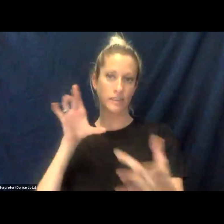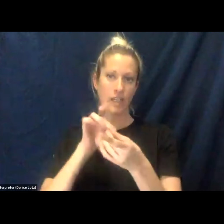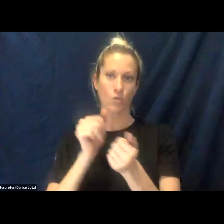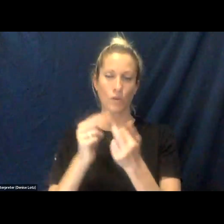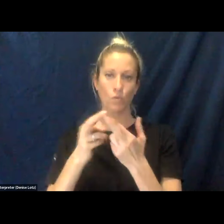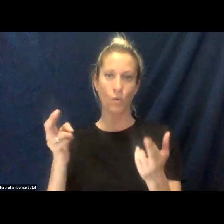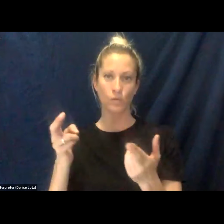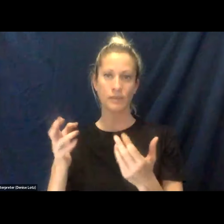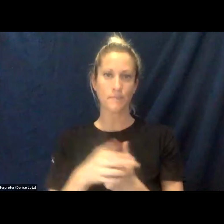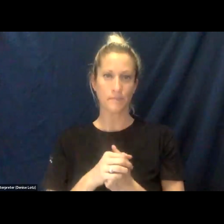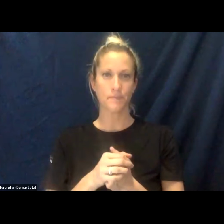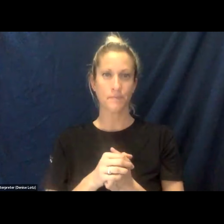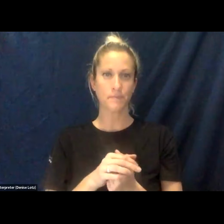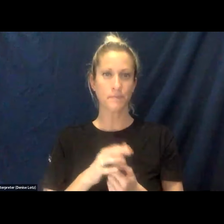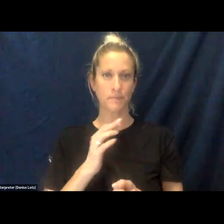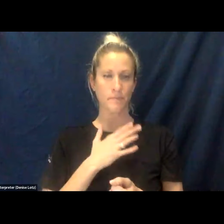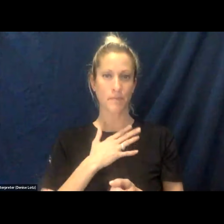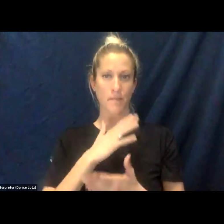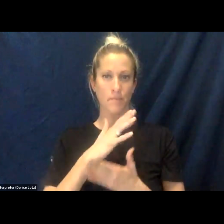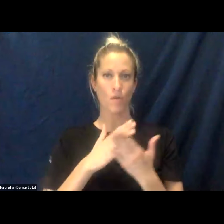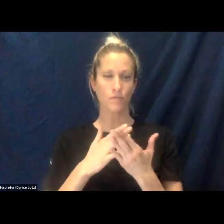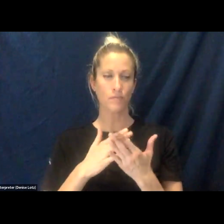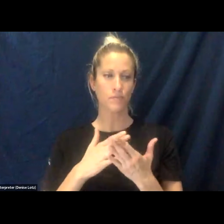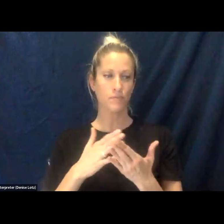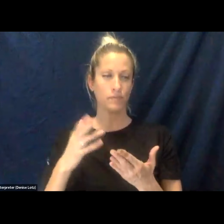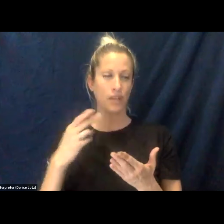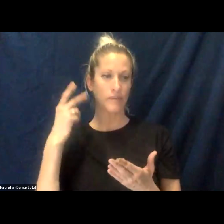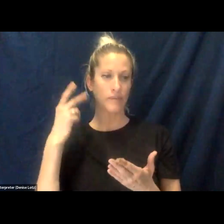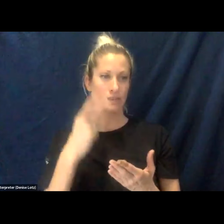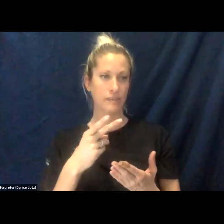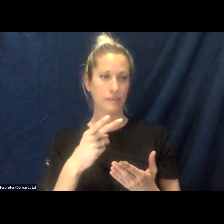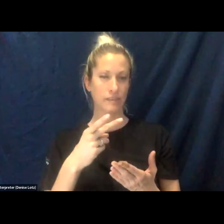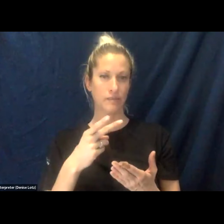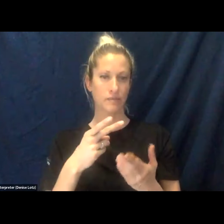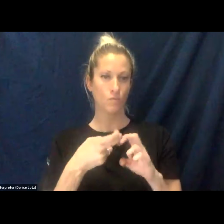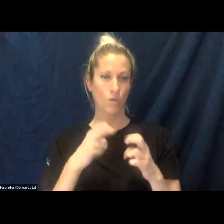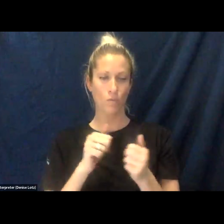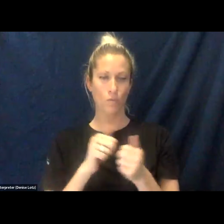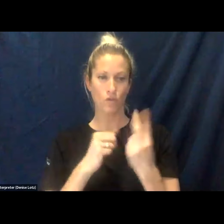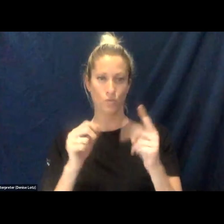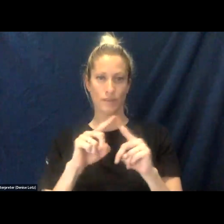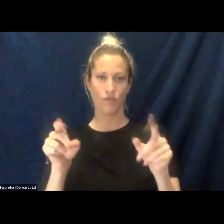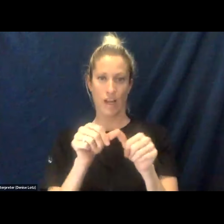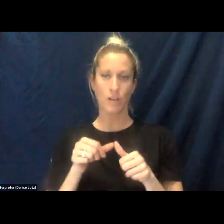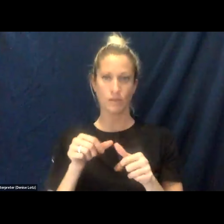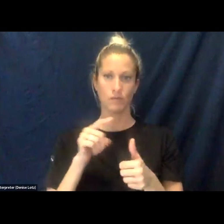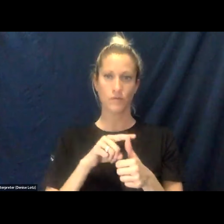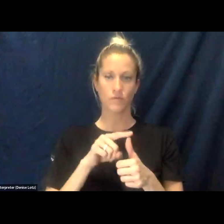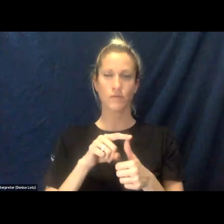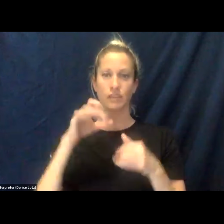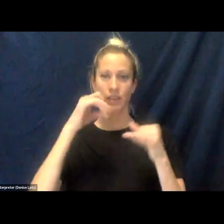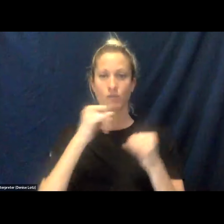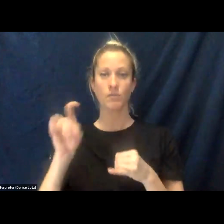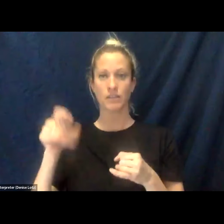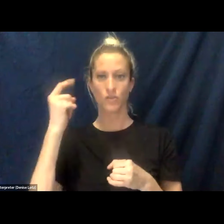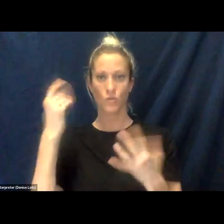this. In my mind, I really see the kind of the problems in two different areas. One, individuals need to